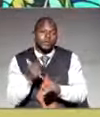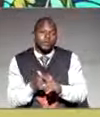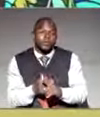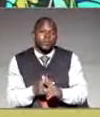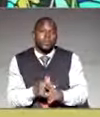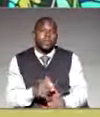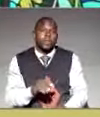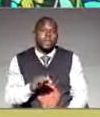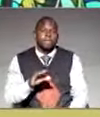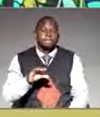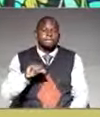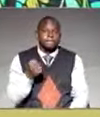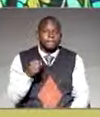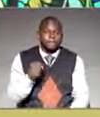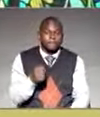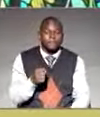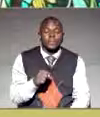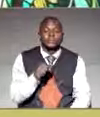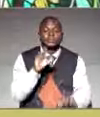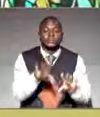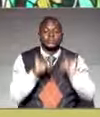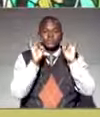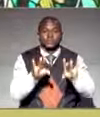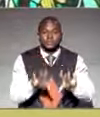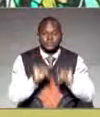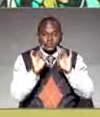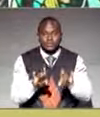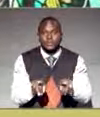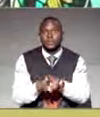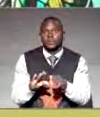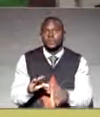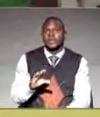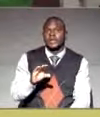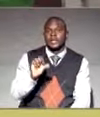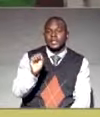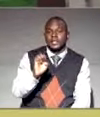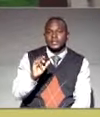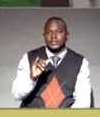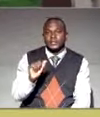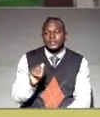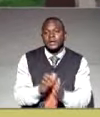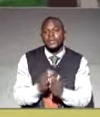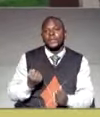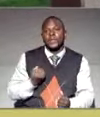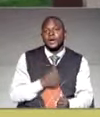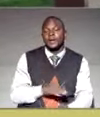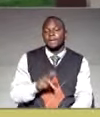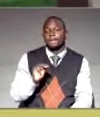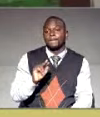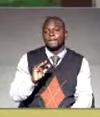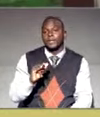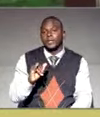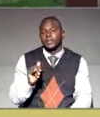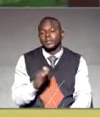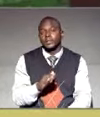Springbo clan family of Antelopes. His father was Njube Seta, while his mother, Maria Sara